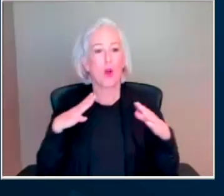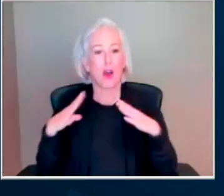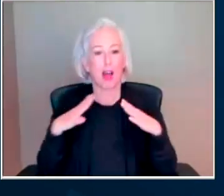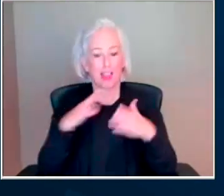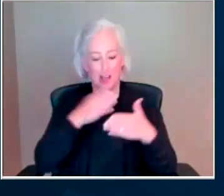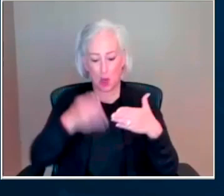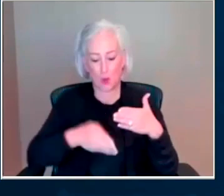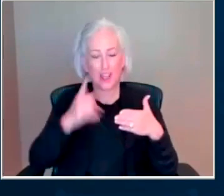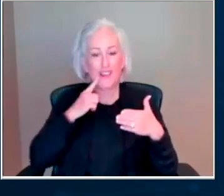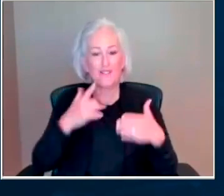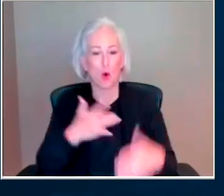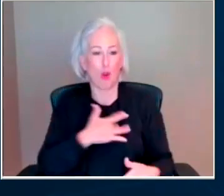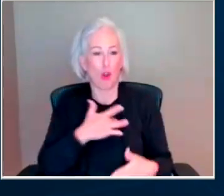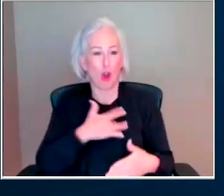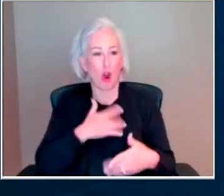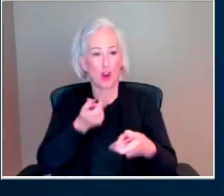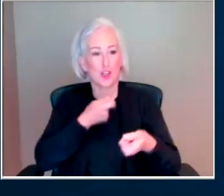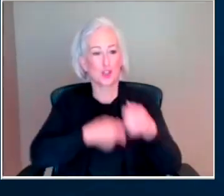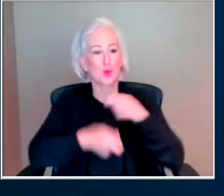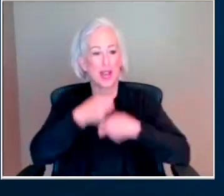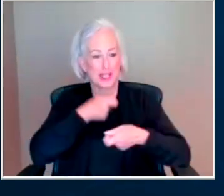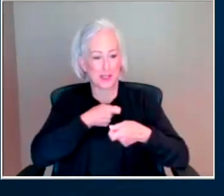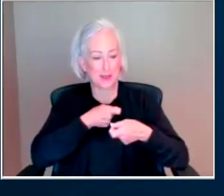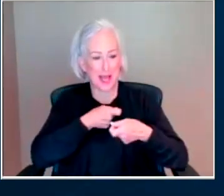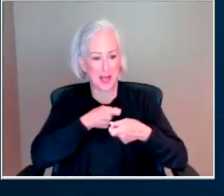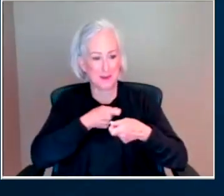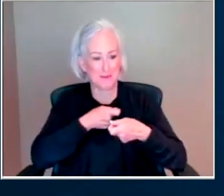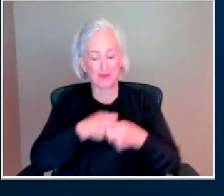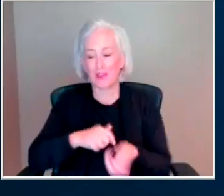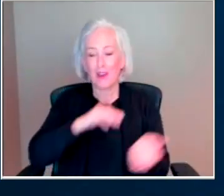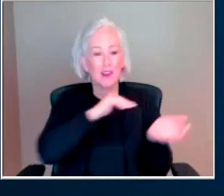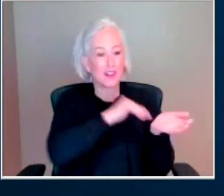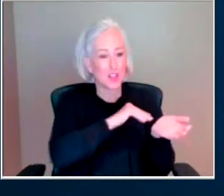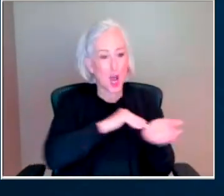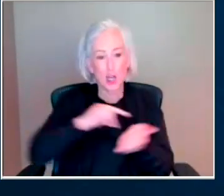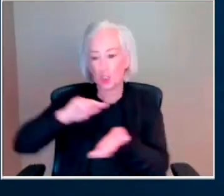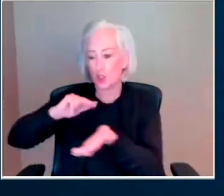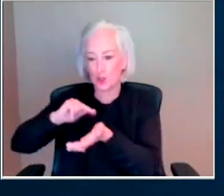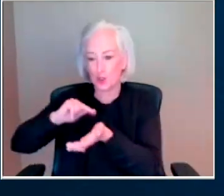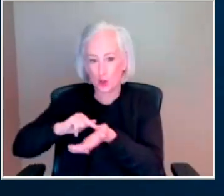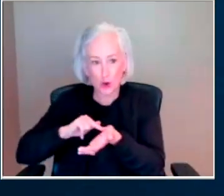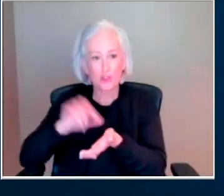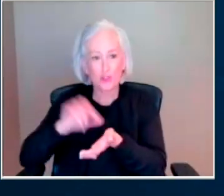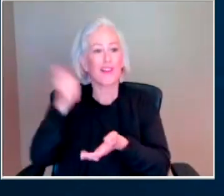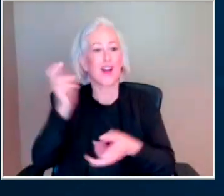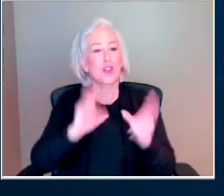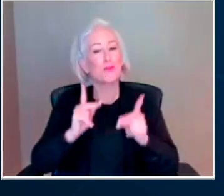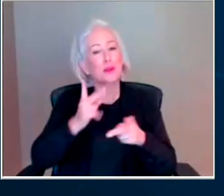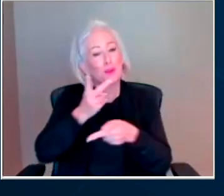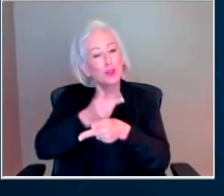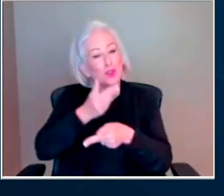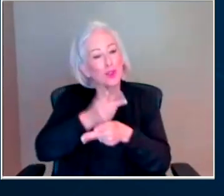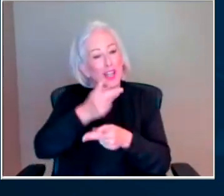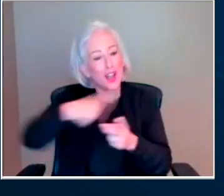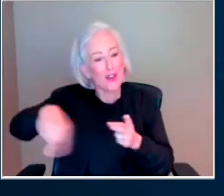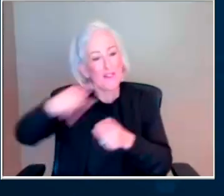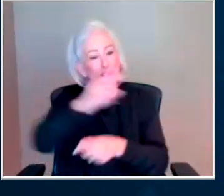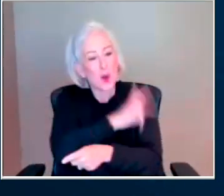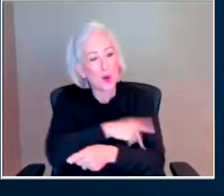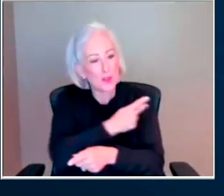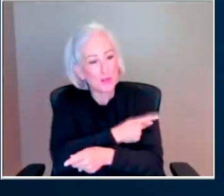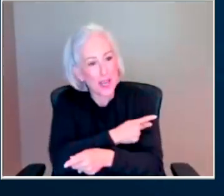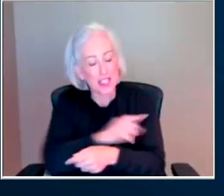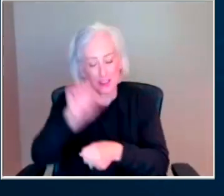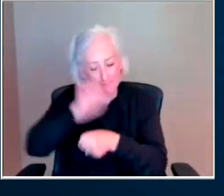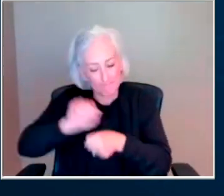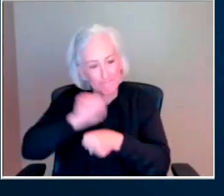The dozens of doctors, nurses, and other support team staff members who cared for these patients, they worked tirelessly through the holidays to